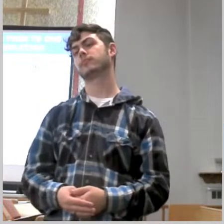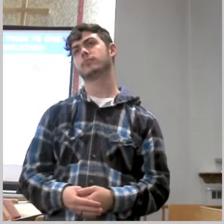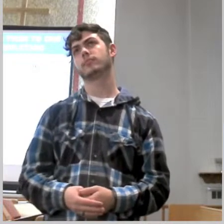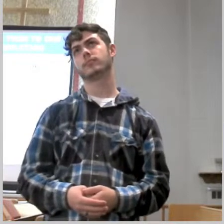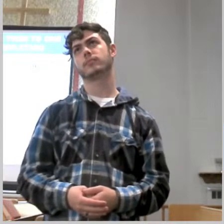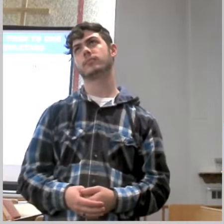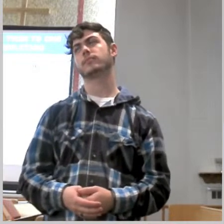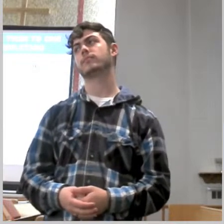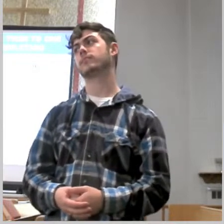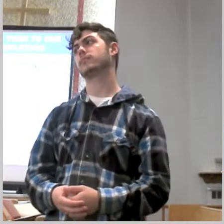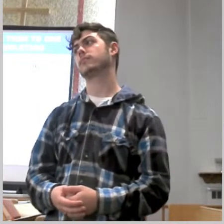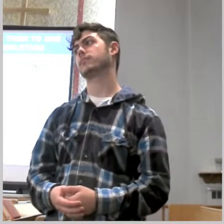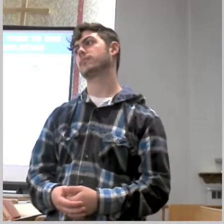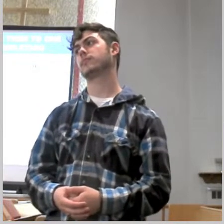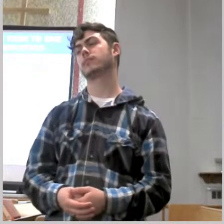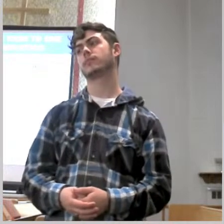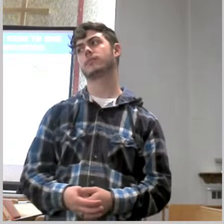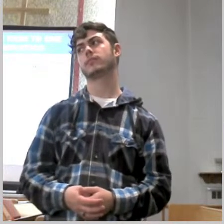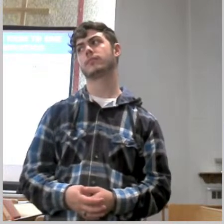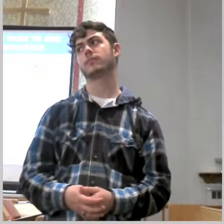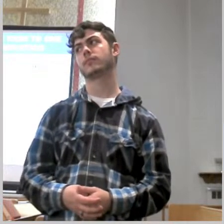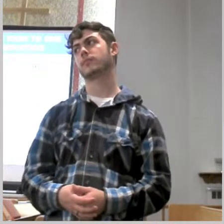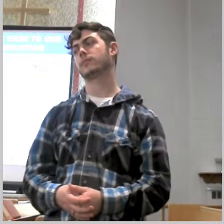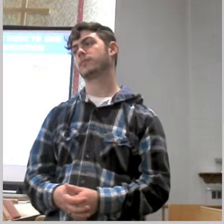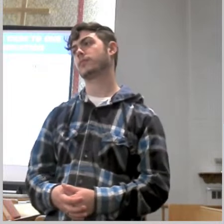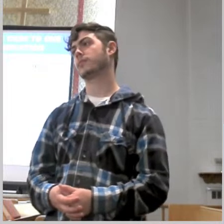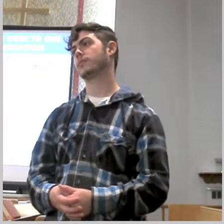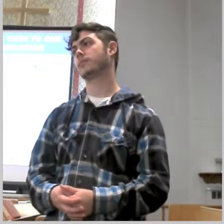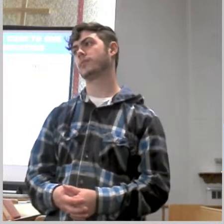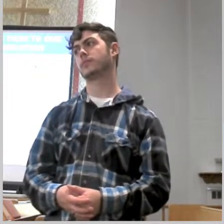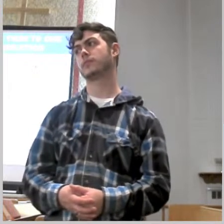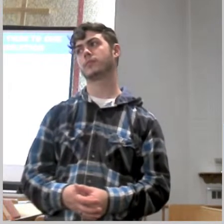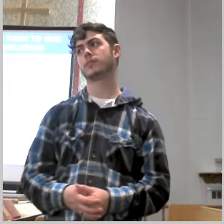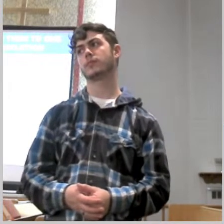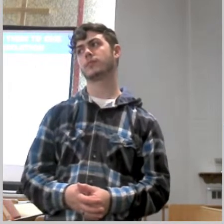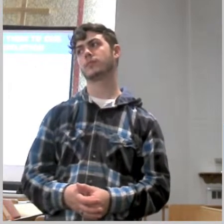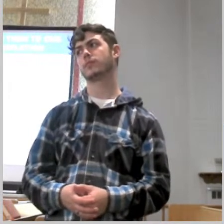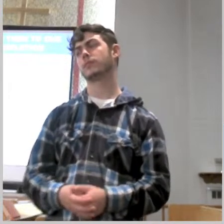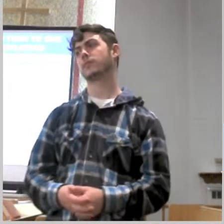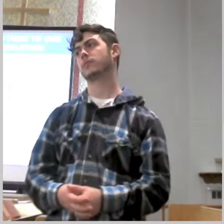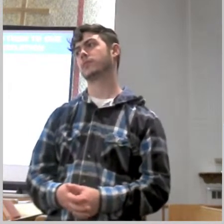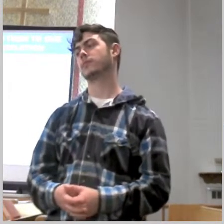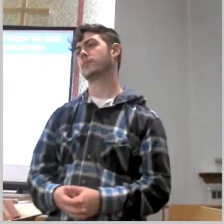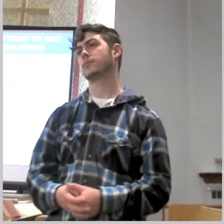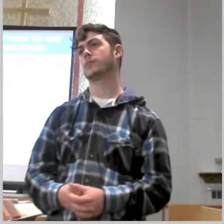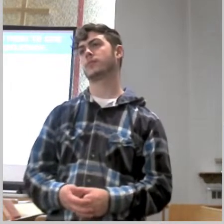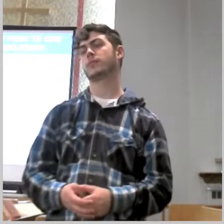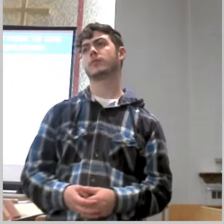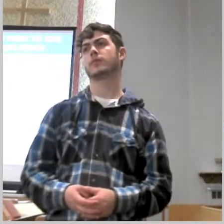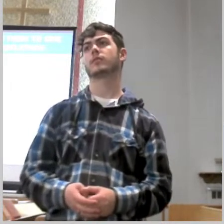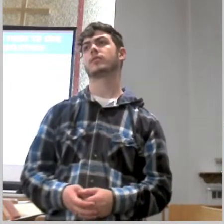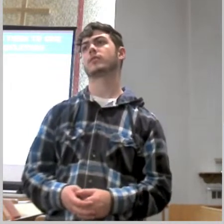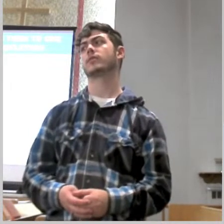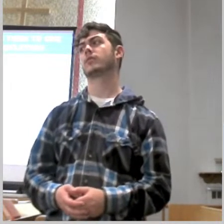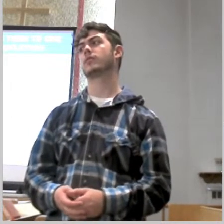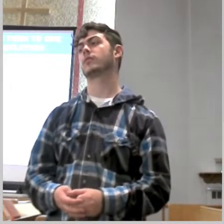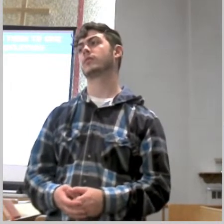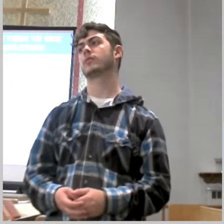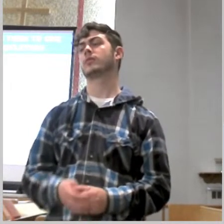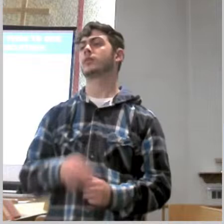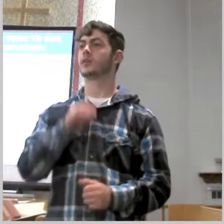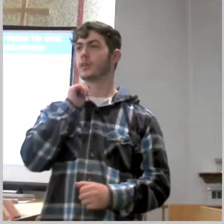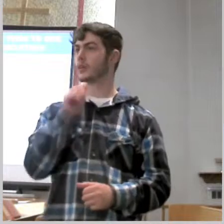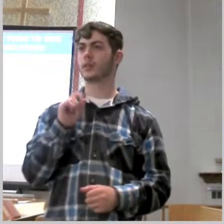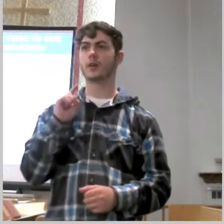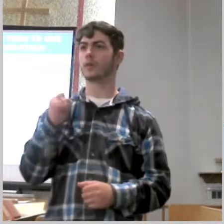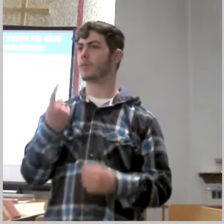pleases God, we must really give ourselves to Him entirely. We're not just talking here about our money or our resources, but we're talking about giving of